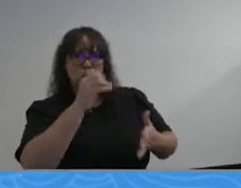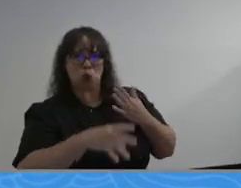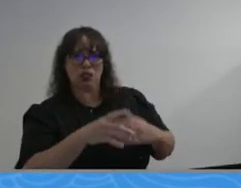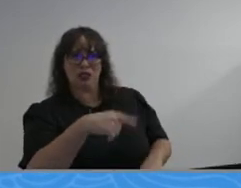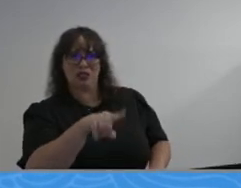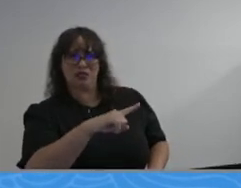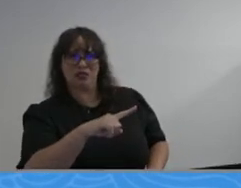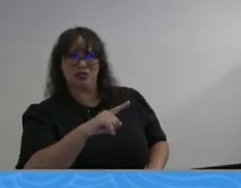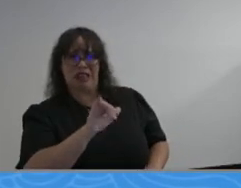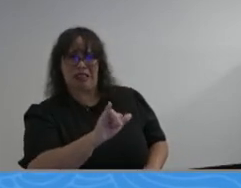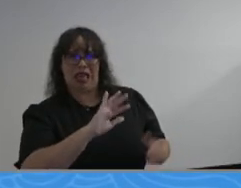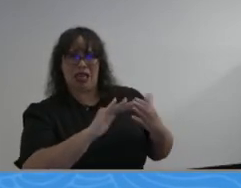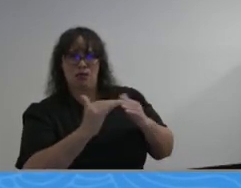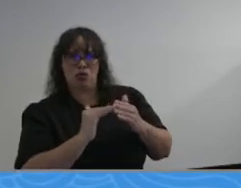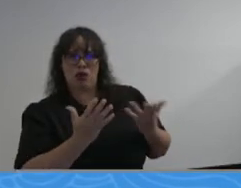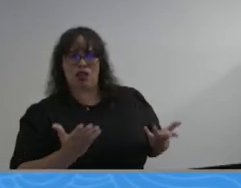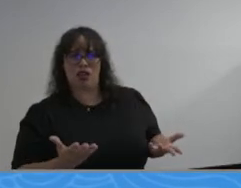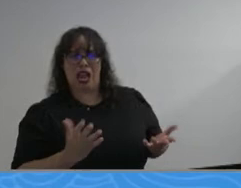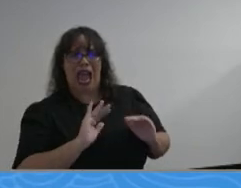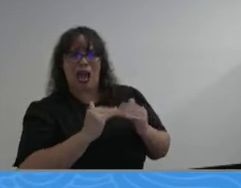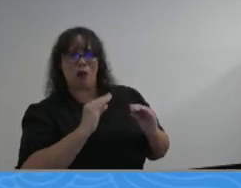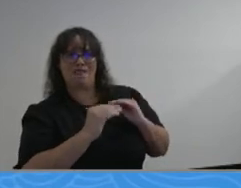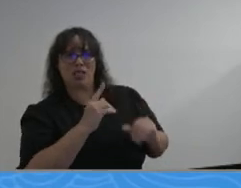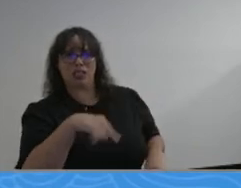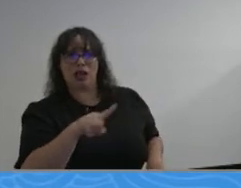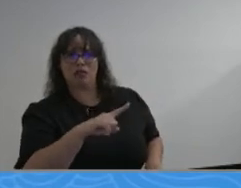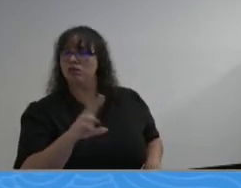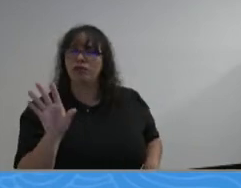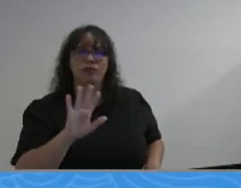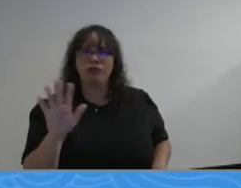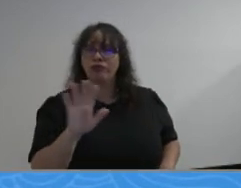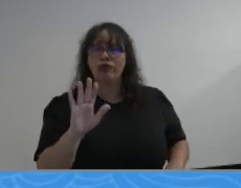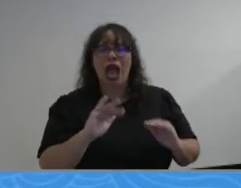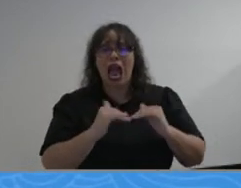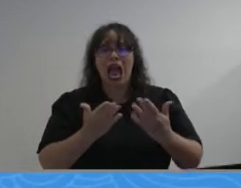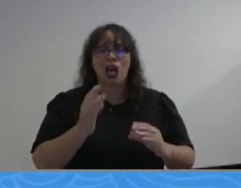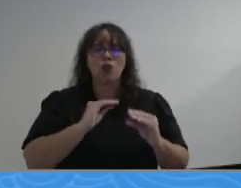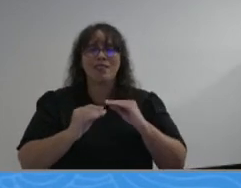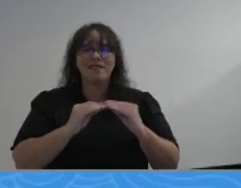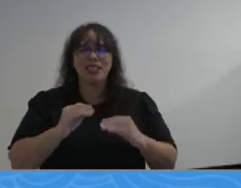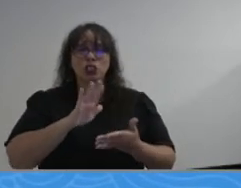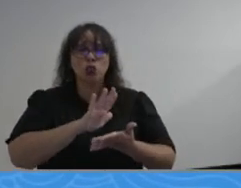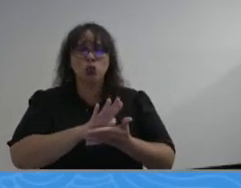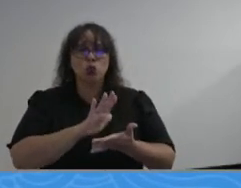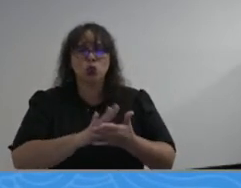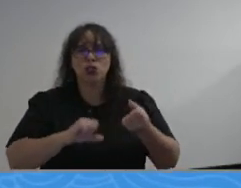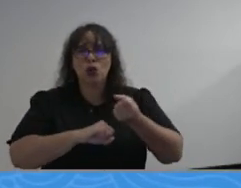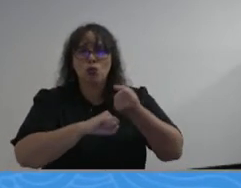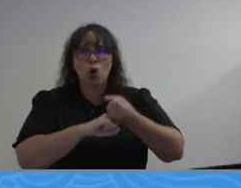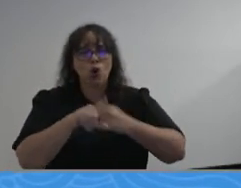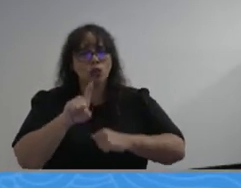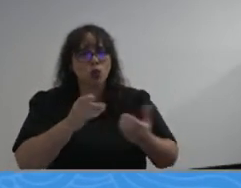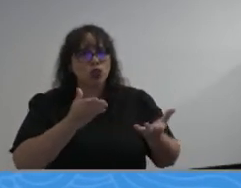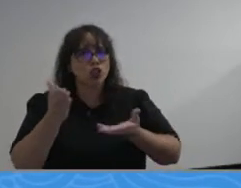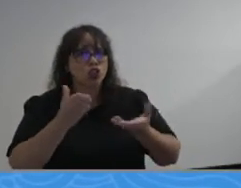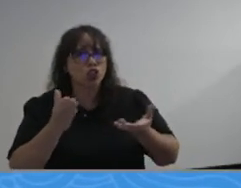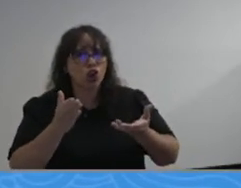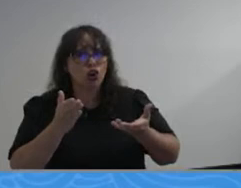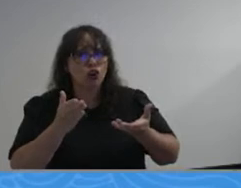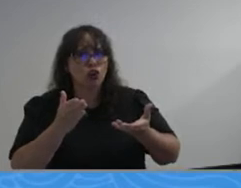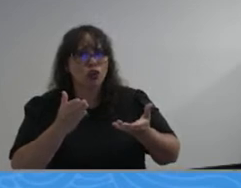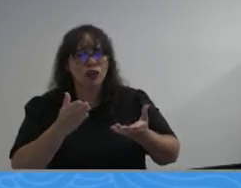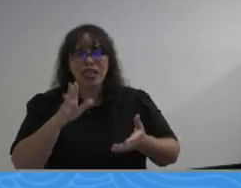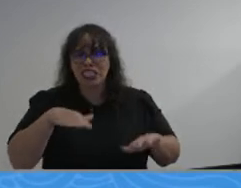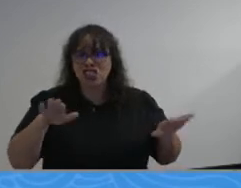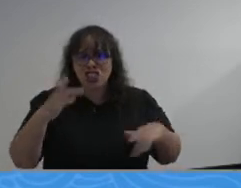we fix them? We have to have a hard question in Long Beach. How do we fix the schools? How do we fix the supports that are supposed to serve them? See, the children are